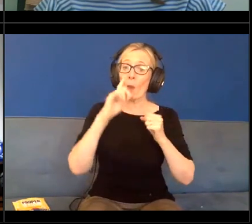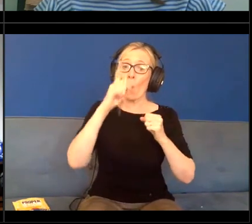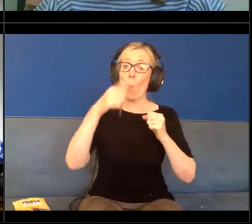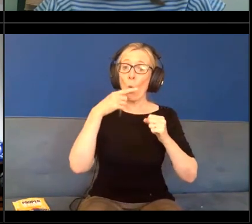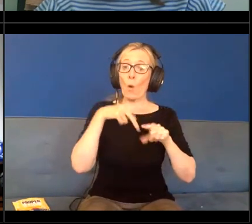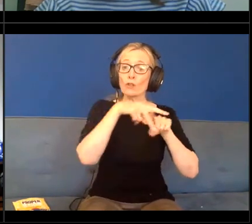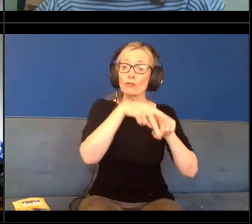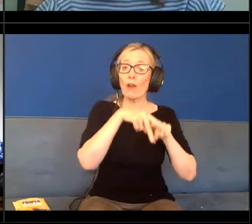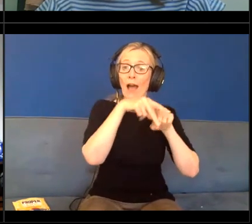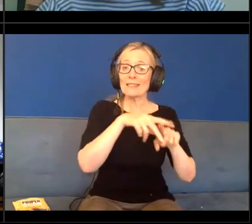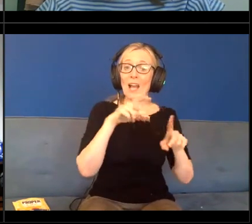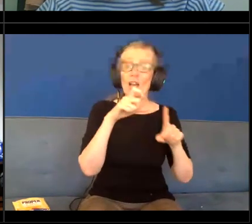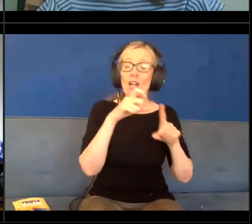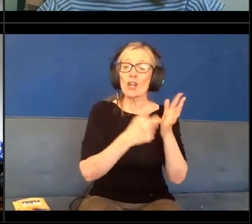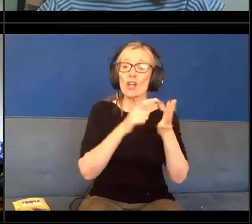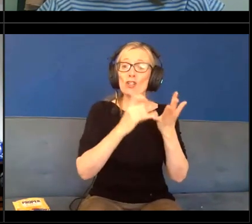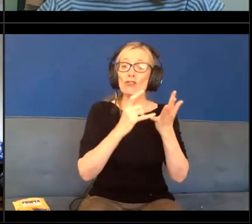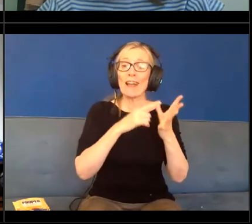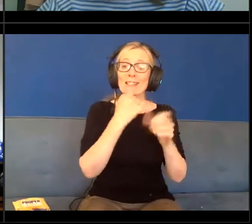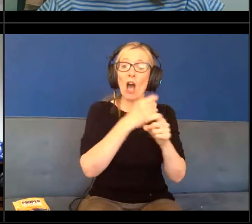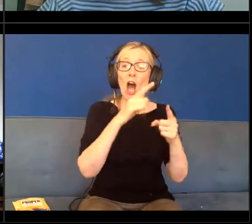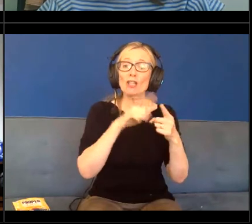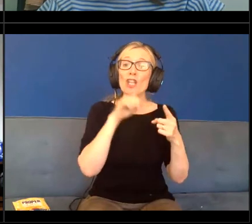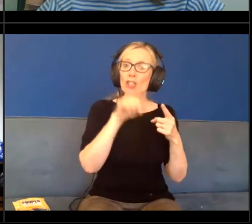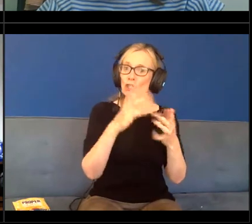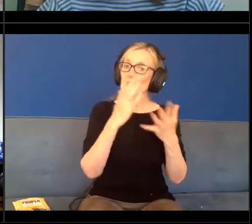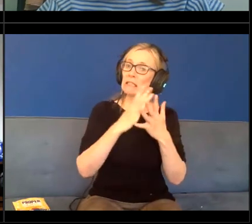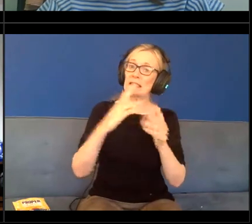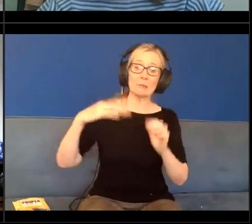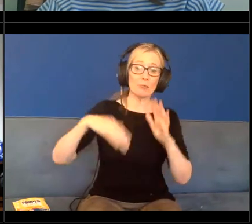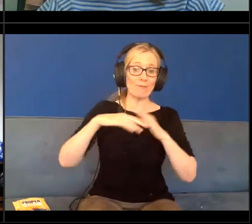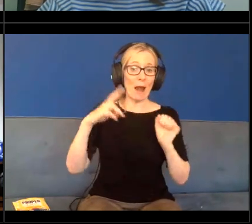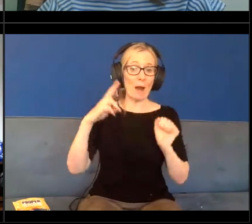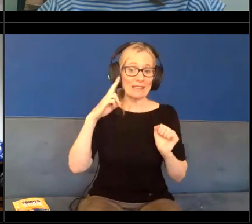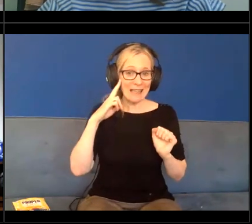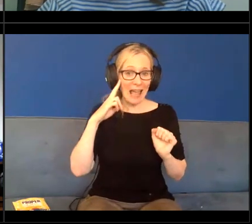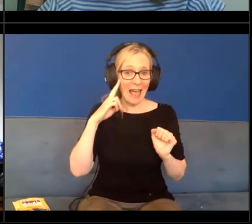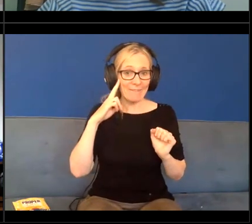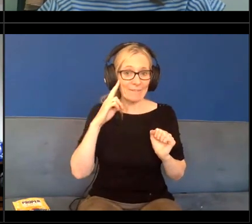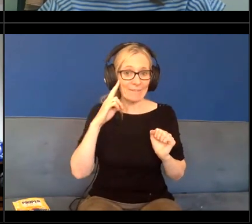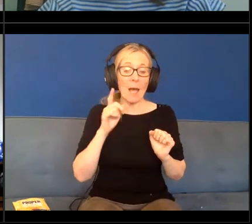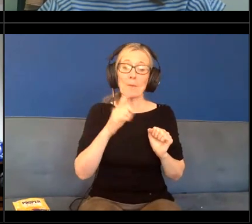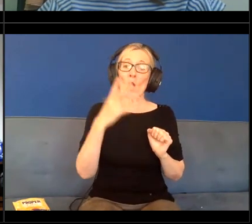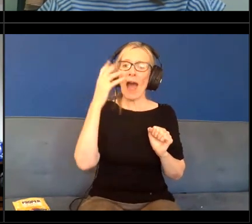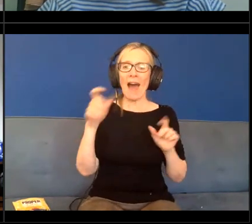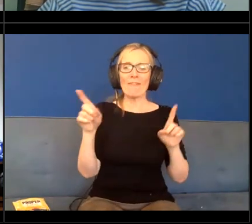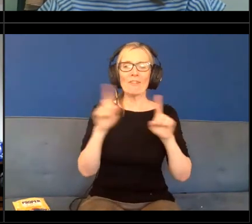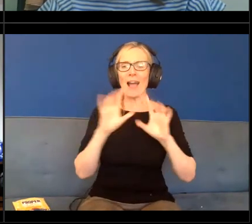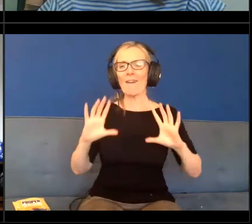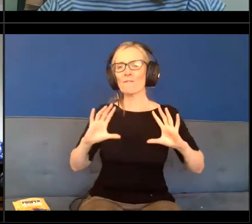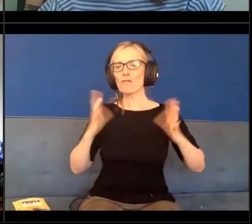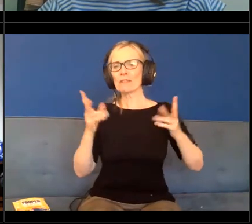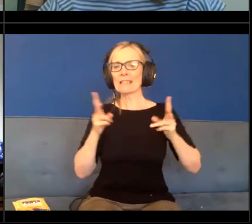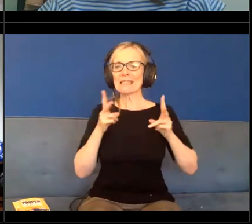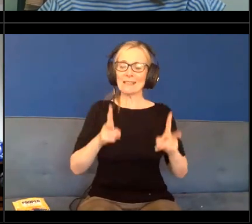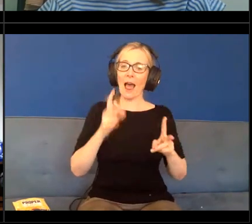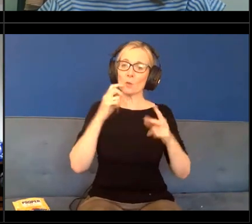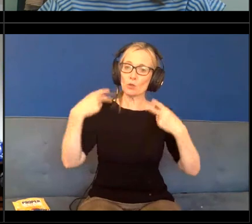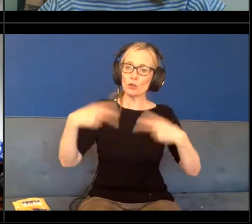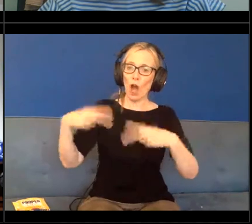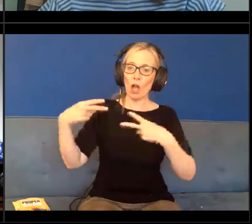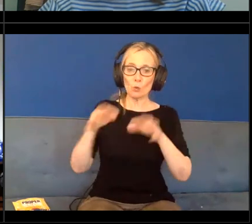deaf. And she rides on her horse around the world, but there is dressed art freestyle where you dance to music. You need to get your